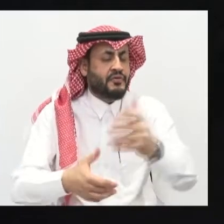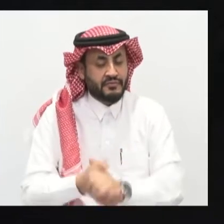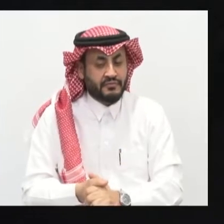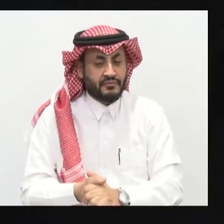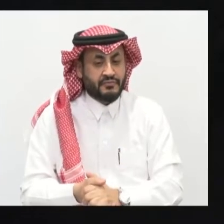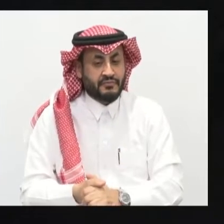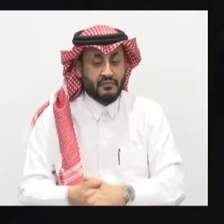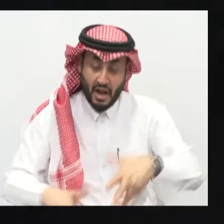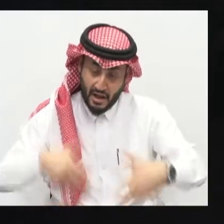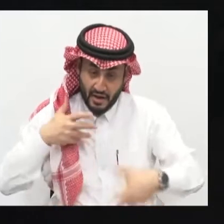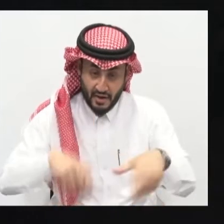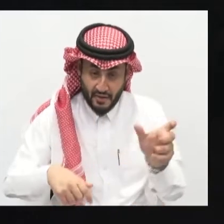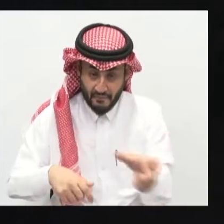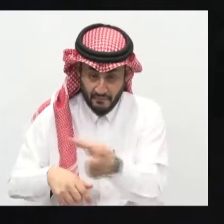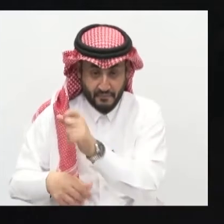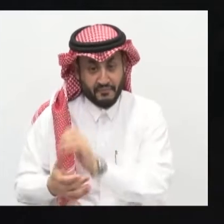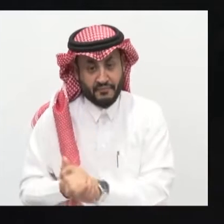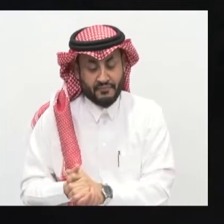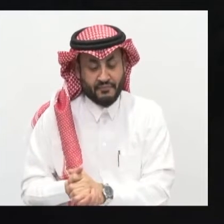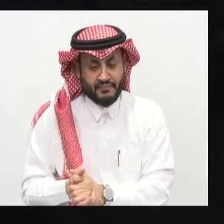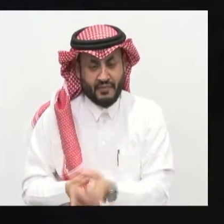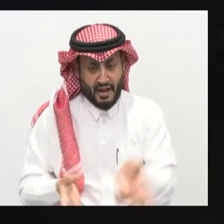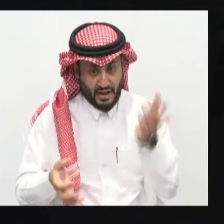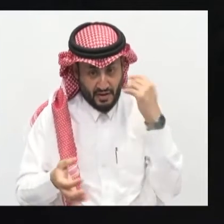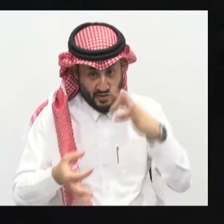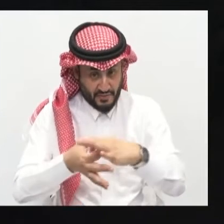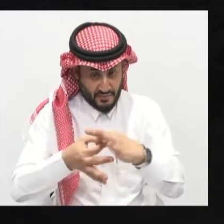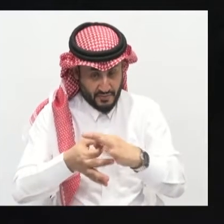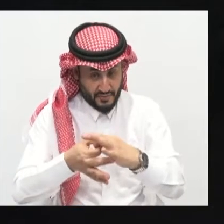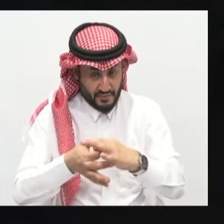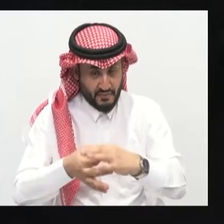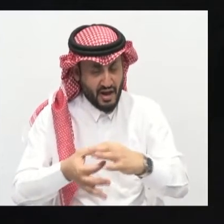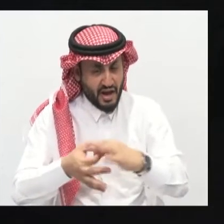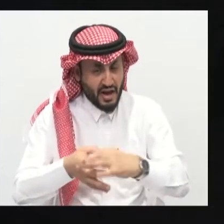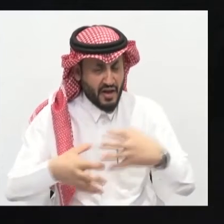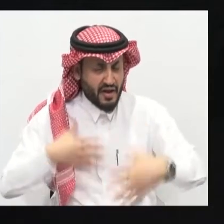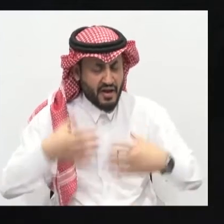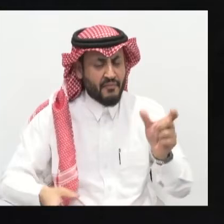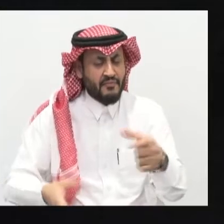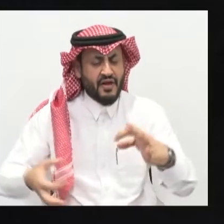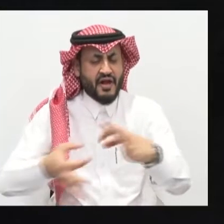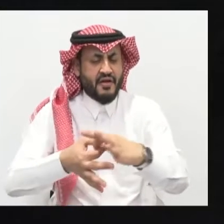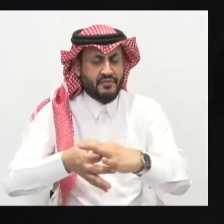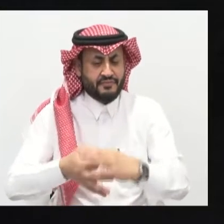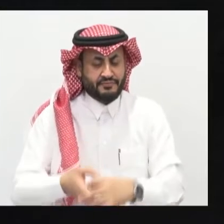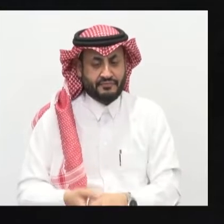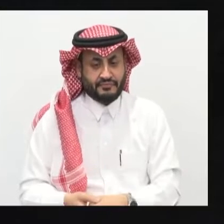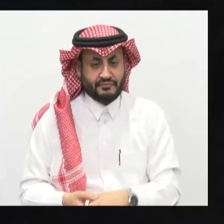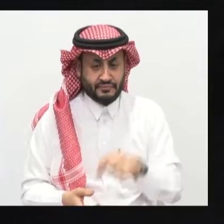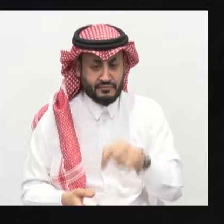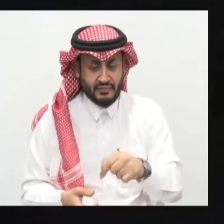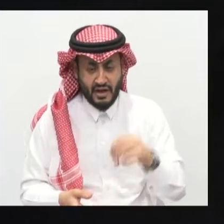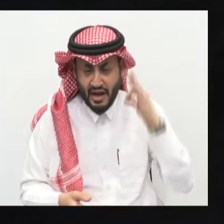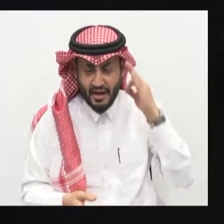Feelings and things. So we can connect our feelings with the things around us. Now we're going to listen to audios